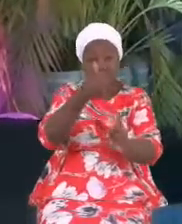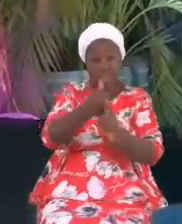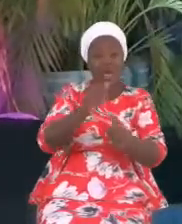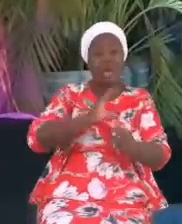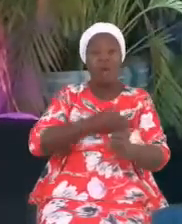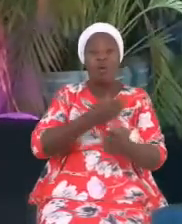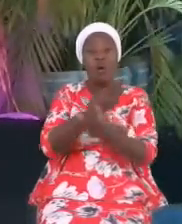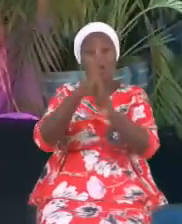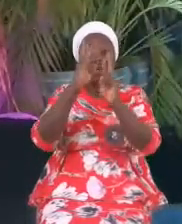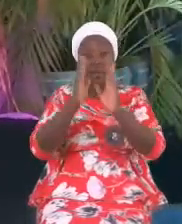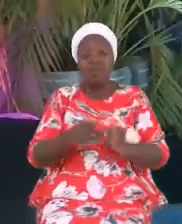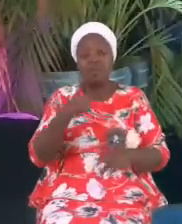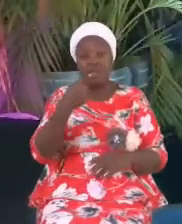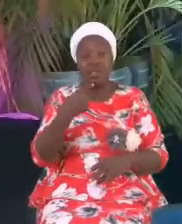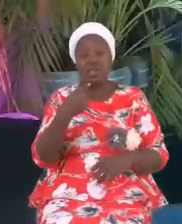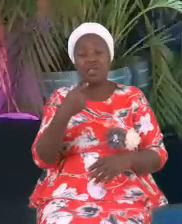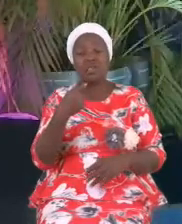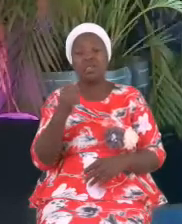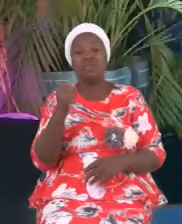because